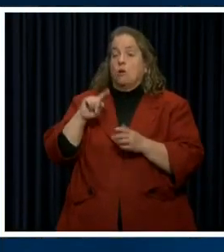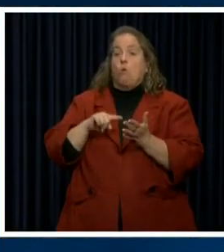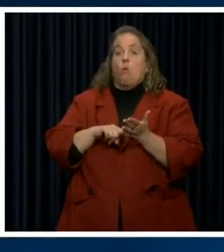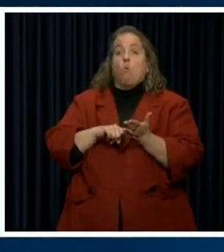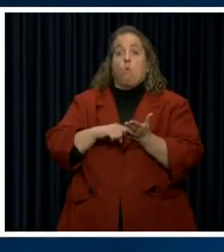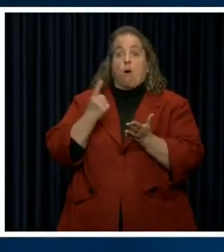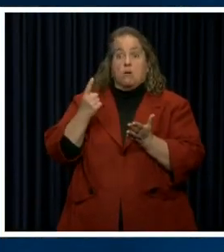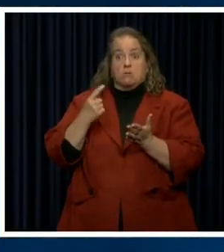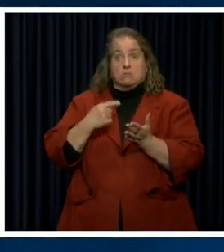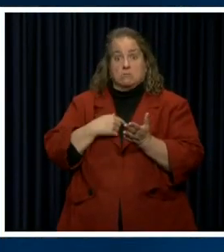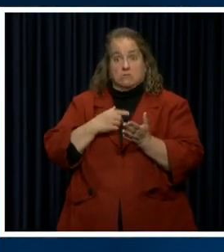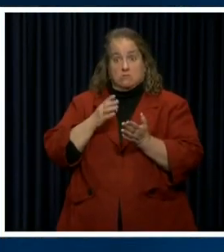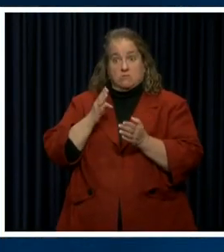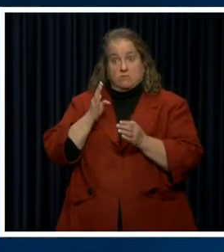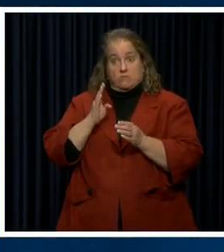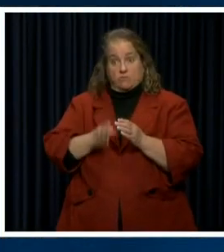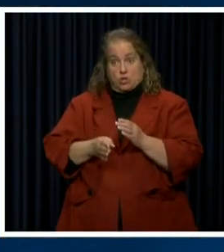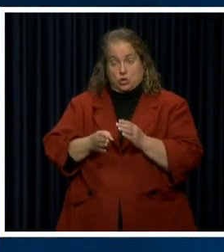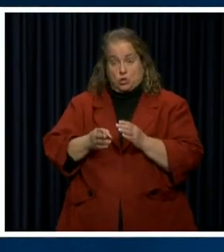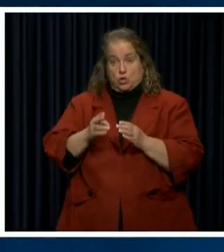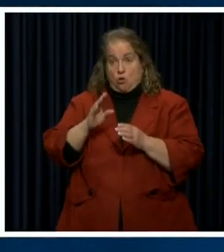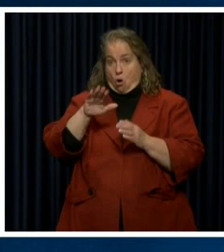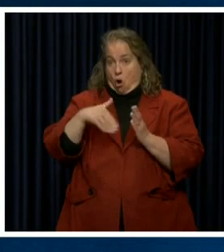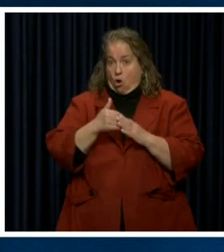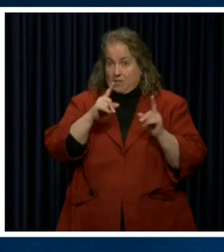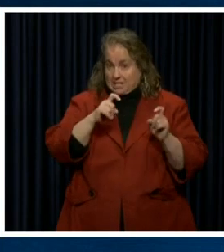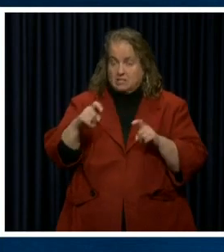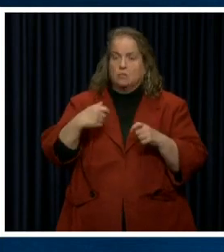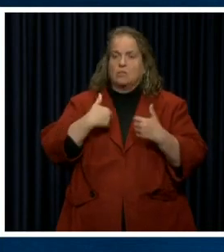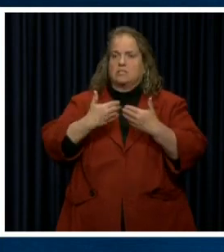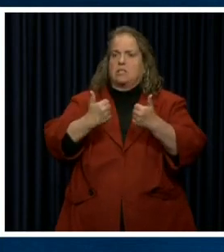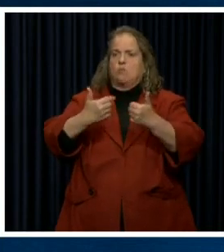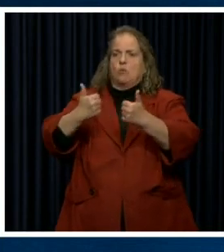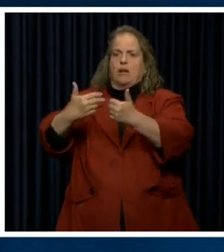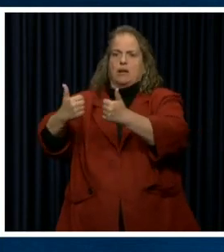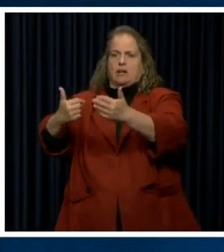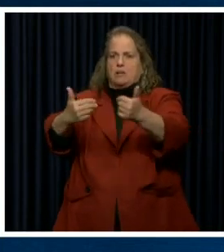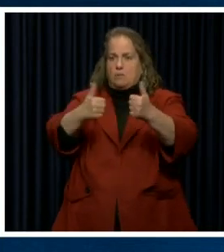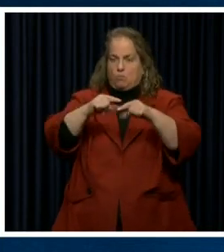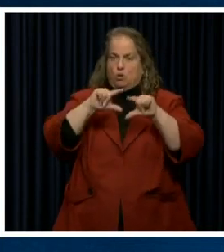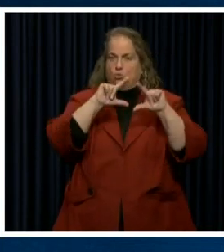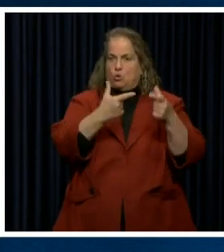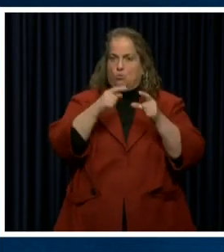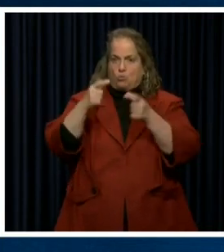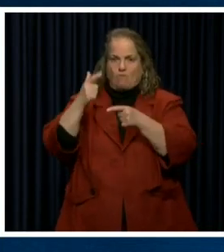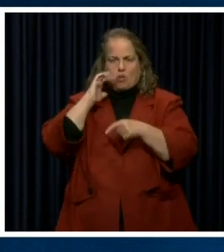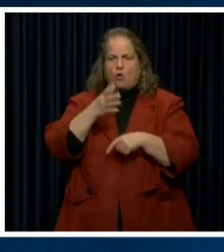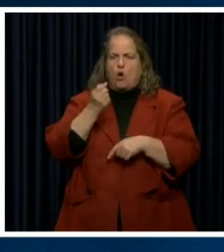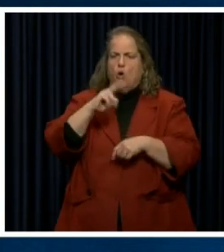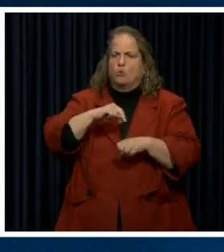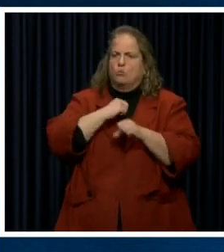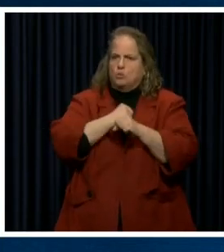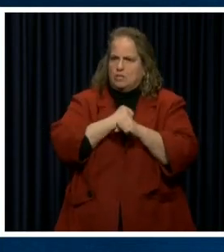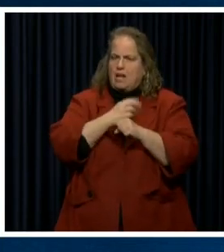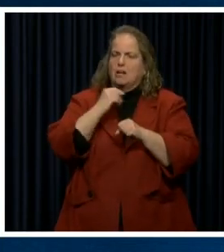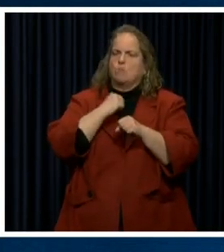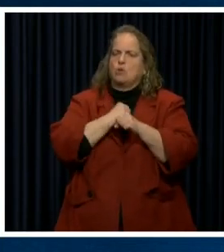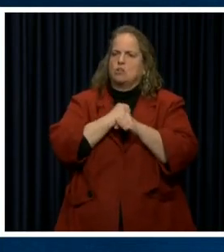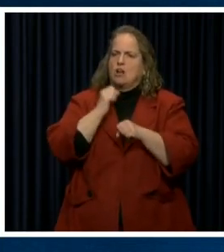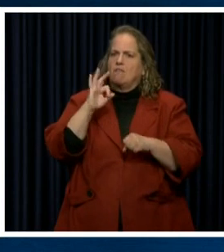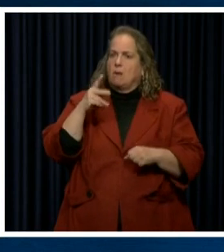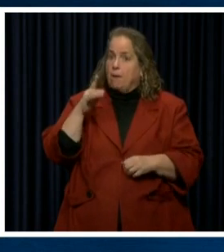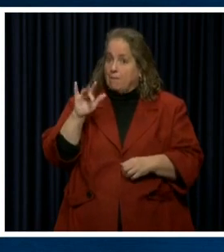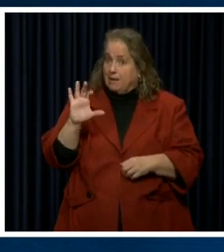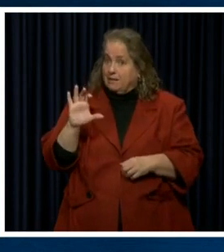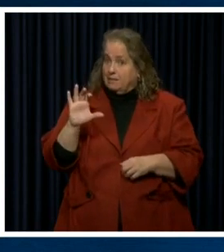got this whole universe of testing done, we were going to separate them into groups for their own protection and protection of the public.